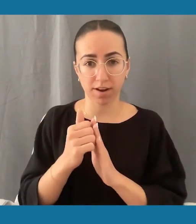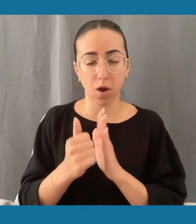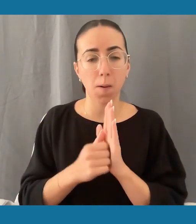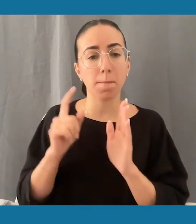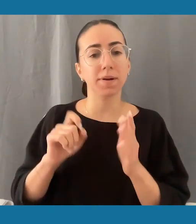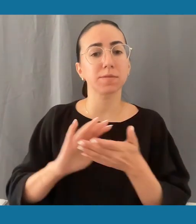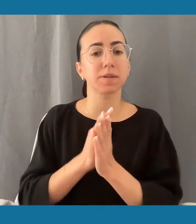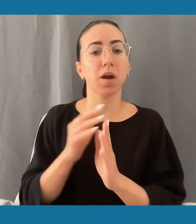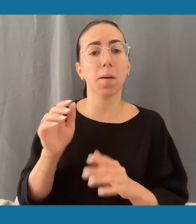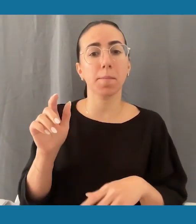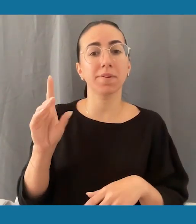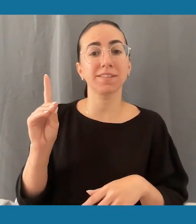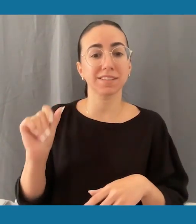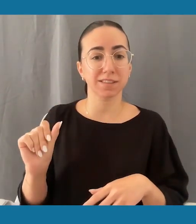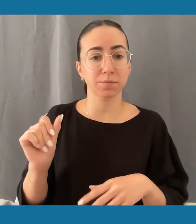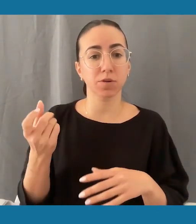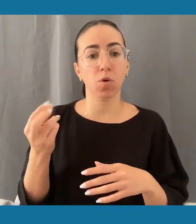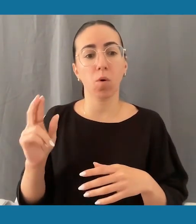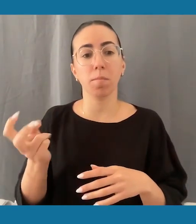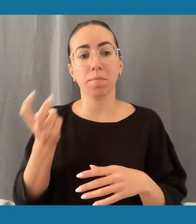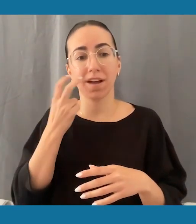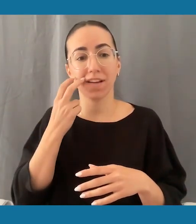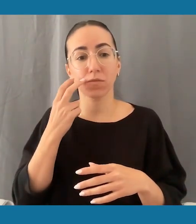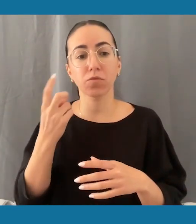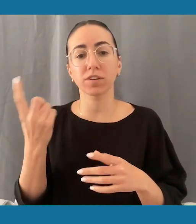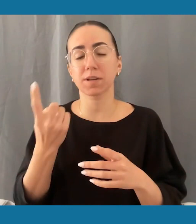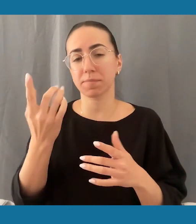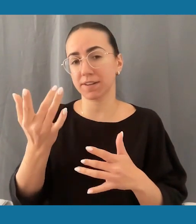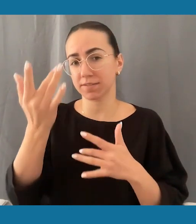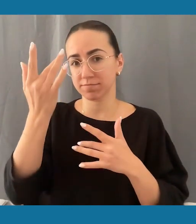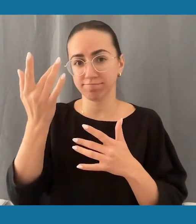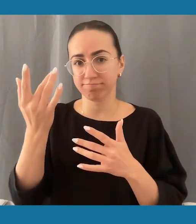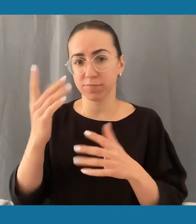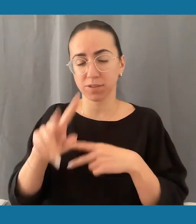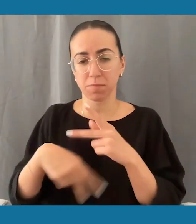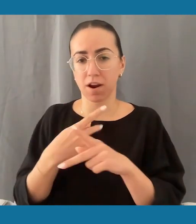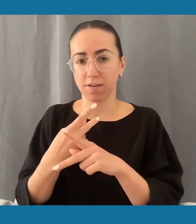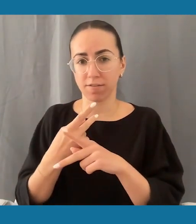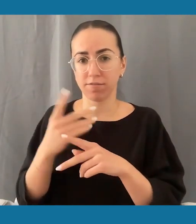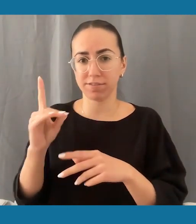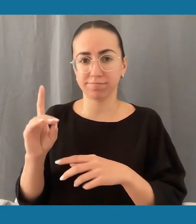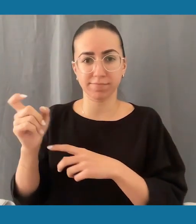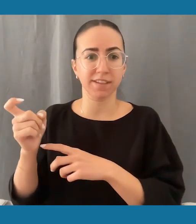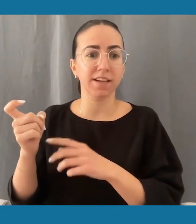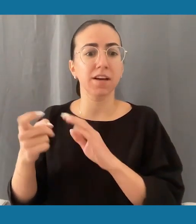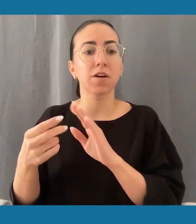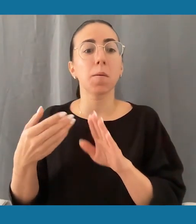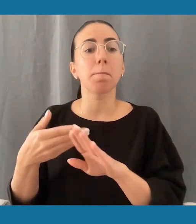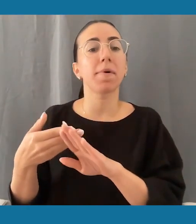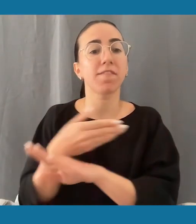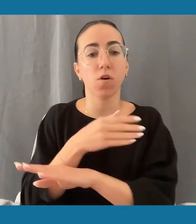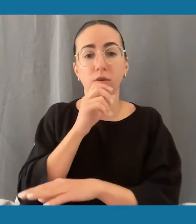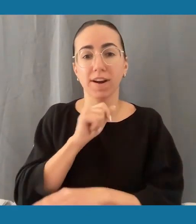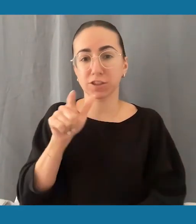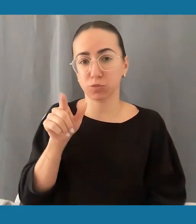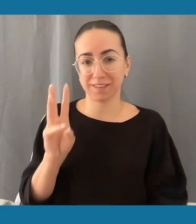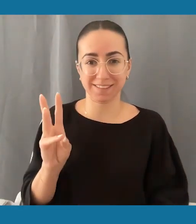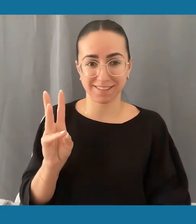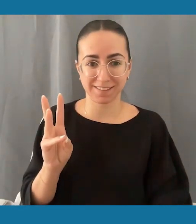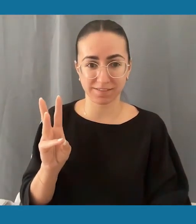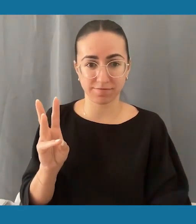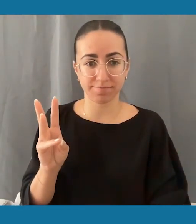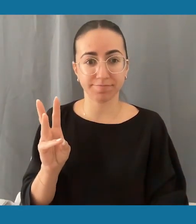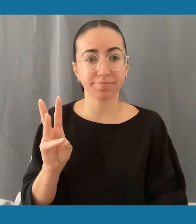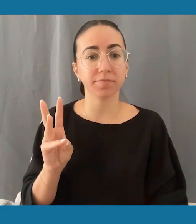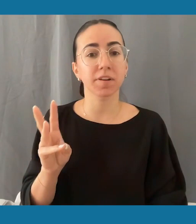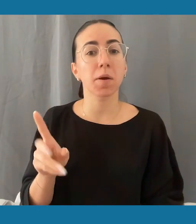by a condition that began before his or her 26th birthday. However, this is changing